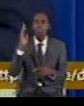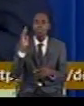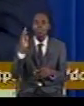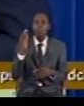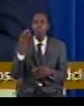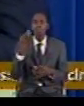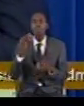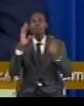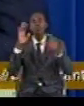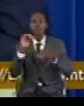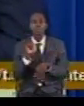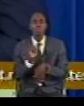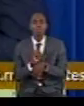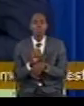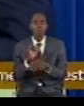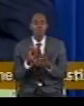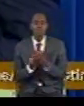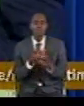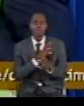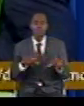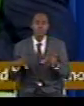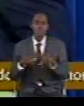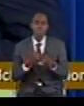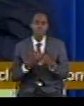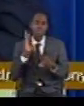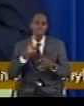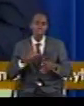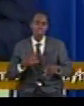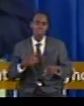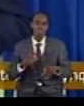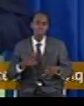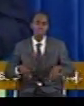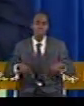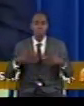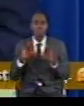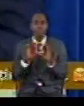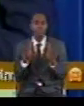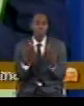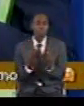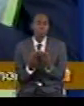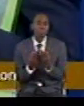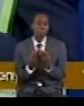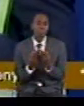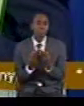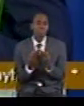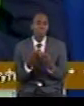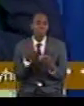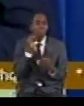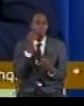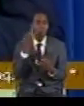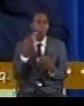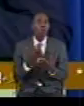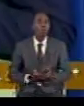Lord has wrought in my family, particularly on my daughter. She was born with this challenge.